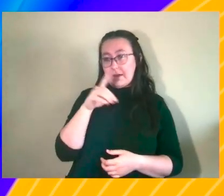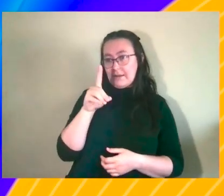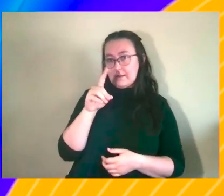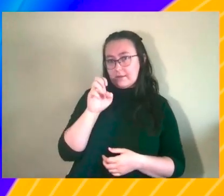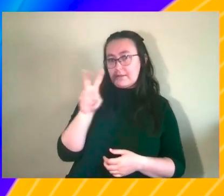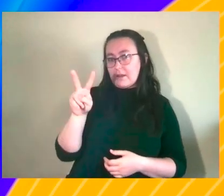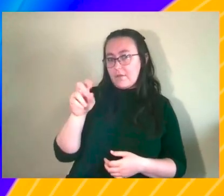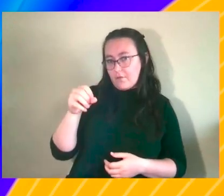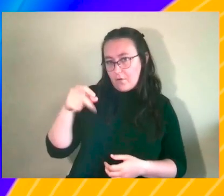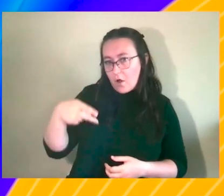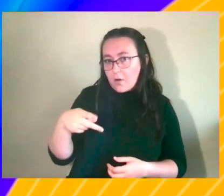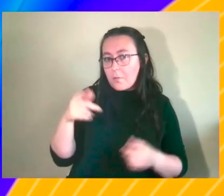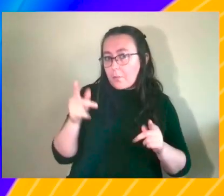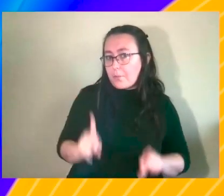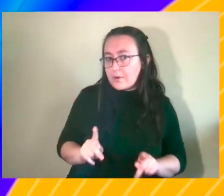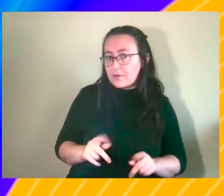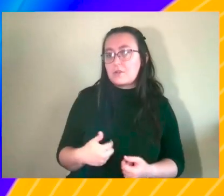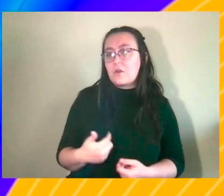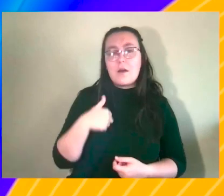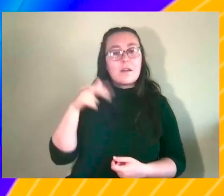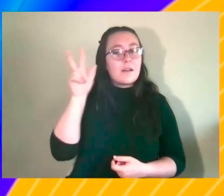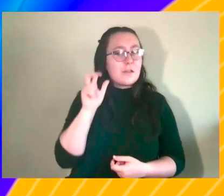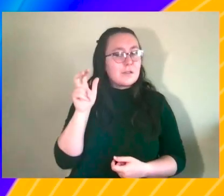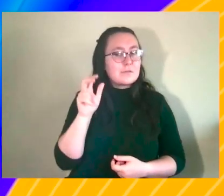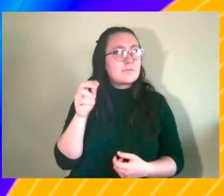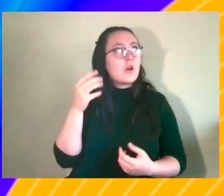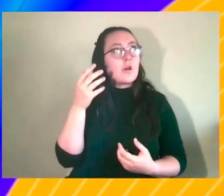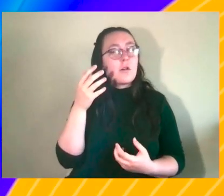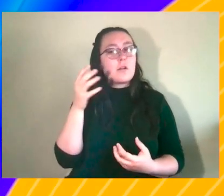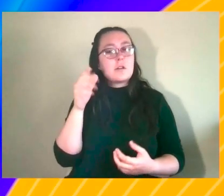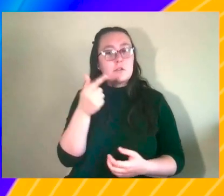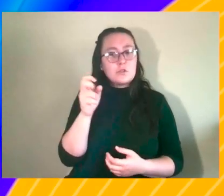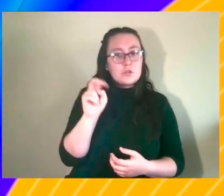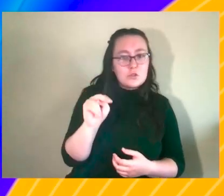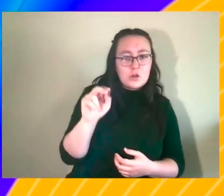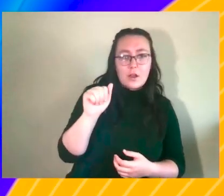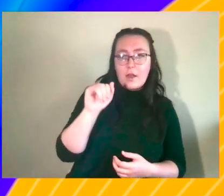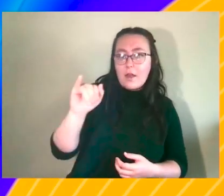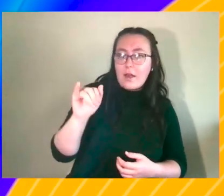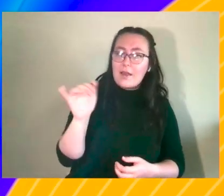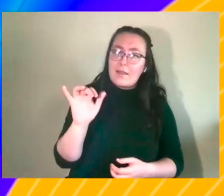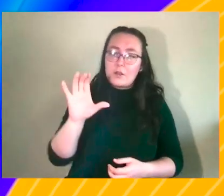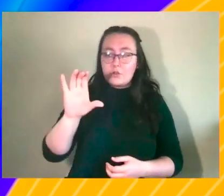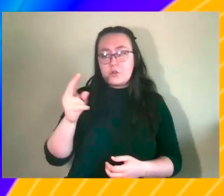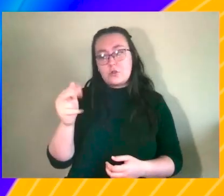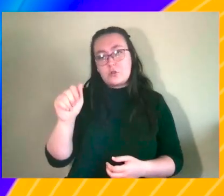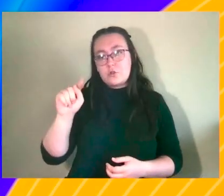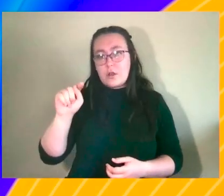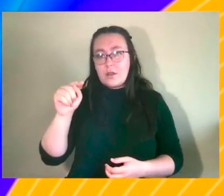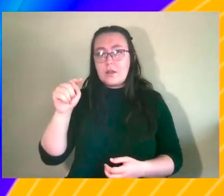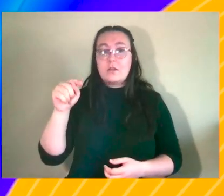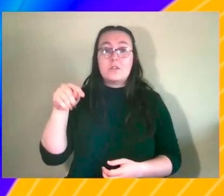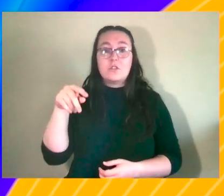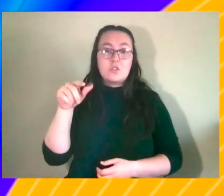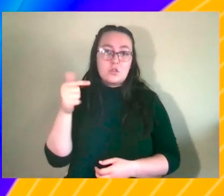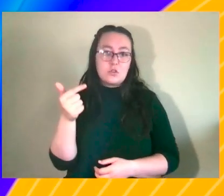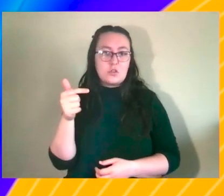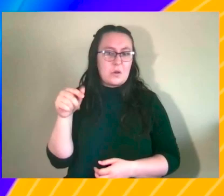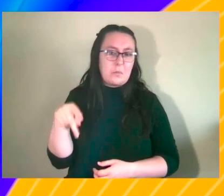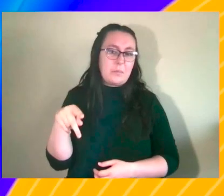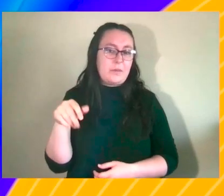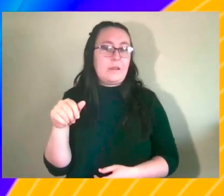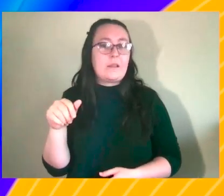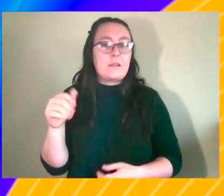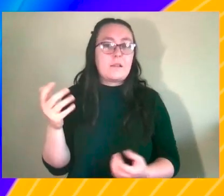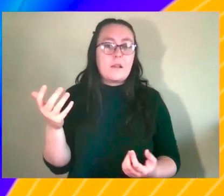AI is, you know, all these Chat GPT, these LLMs, all these things. I think what's more important to me,